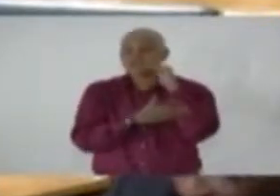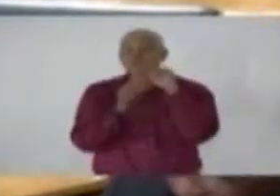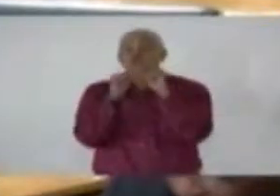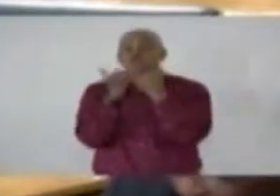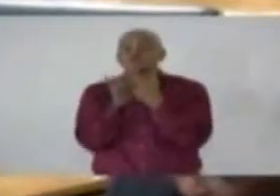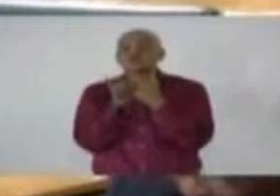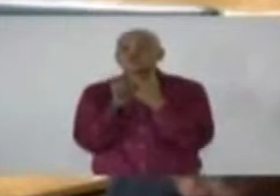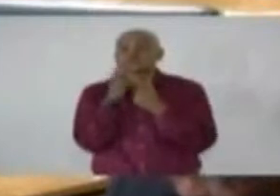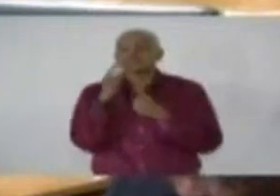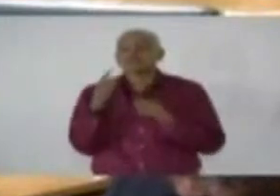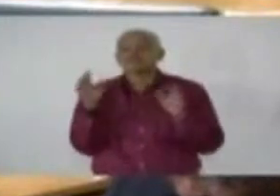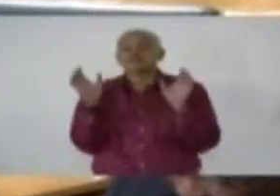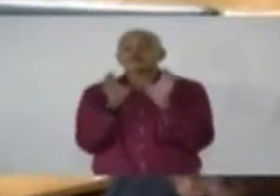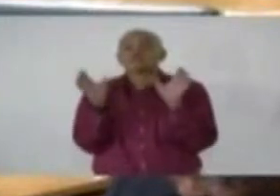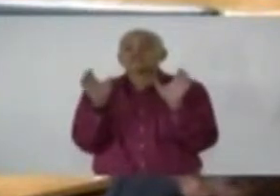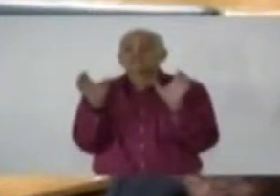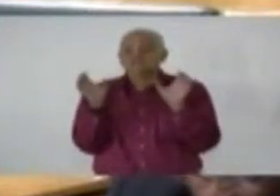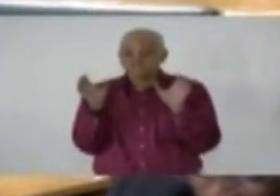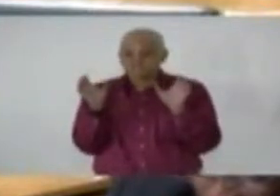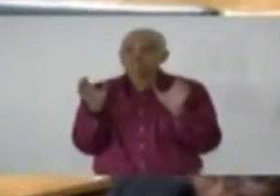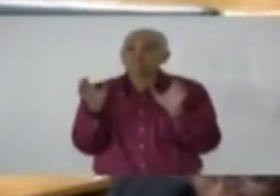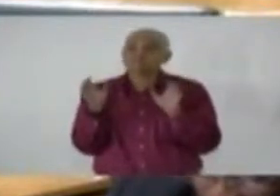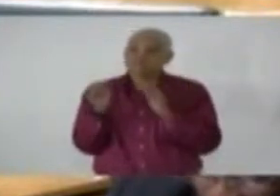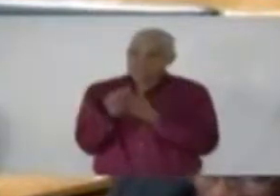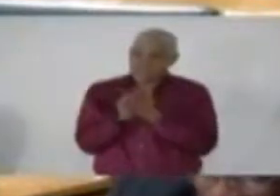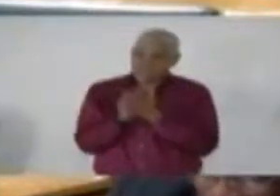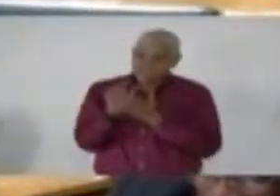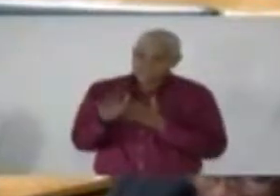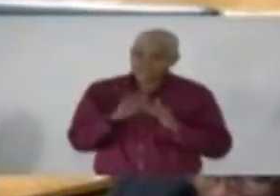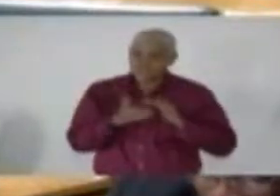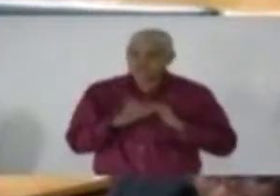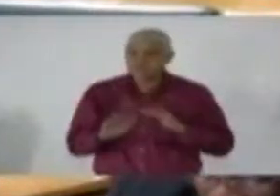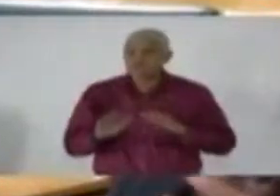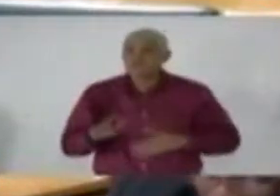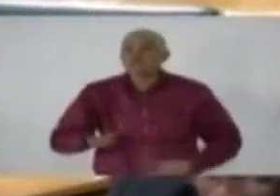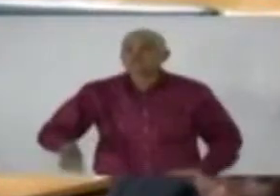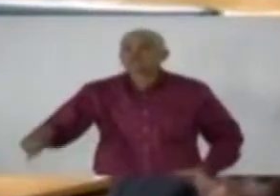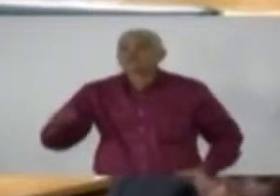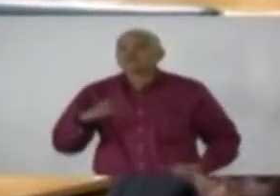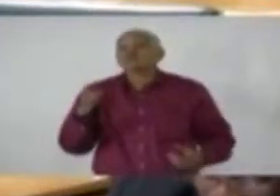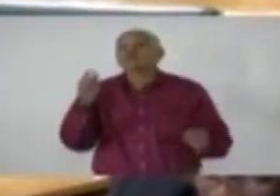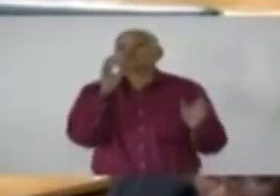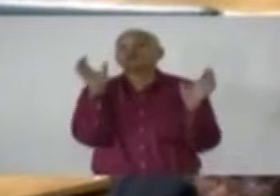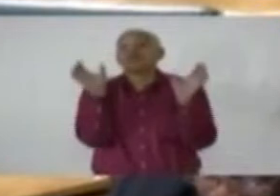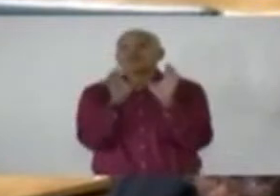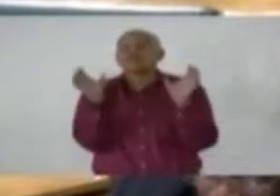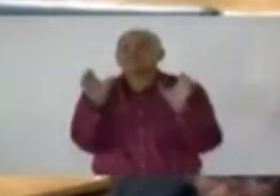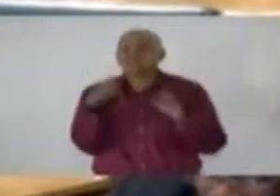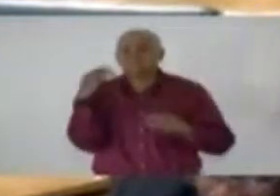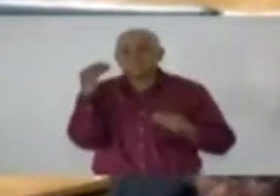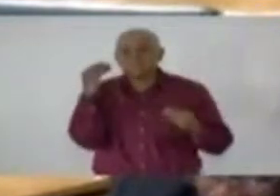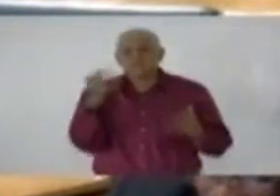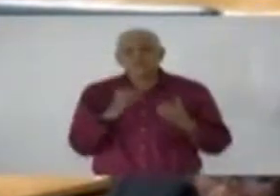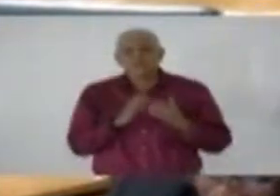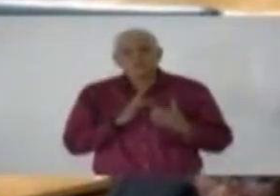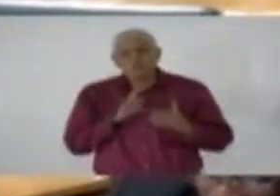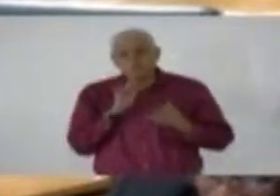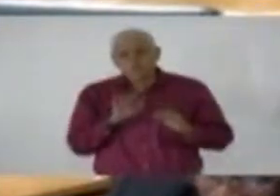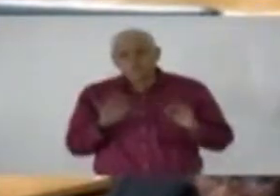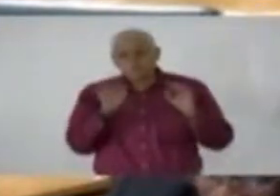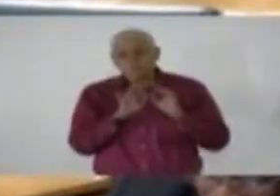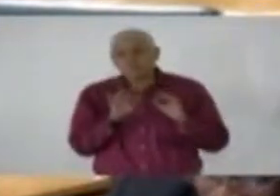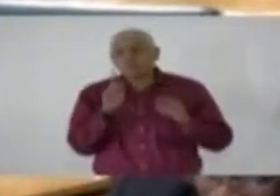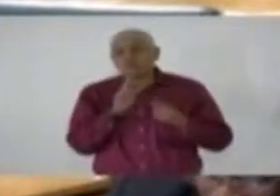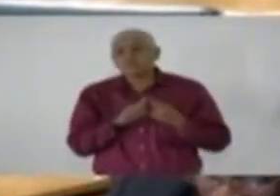Association of Accrediting Agencies. They do accreditation. Let me tell you how important and